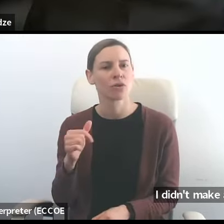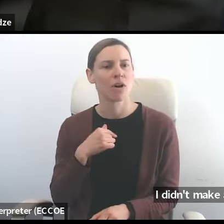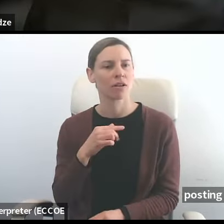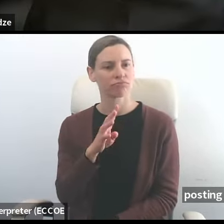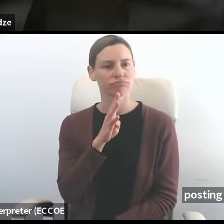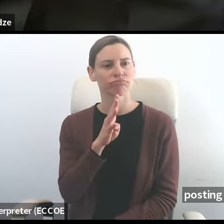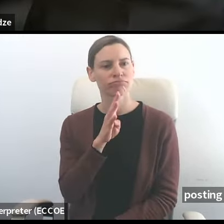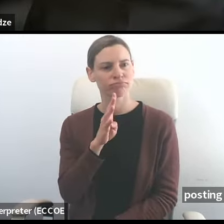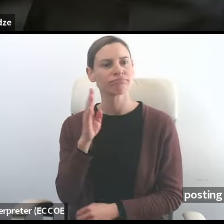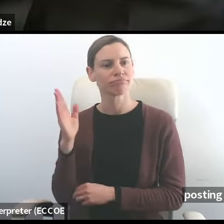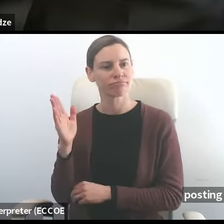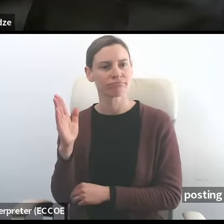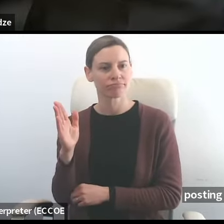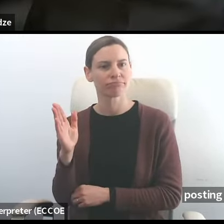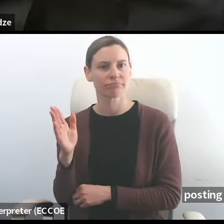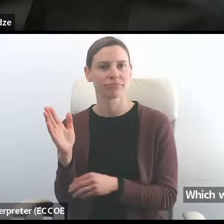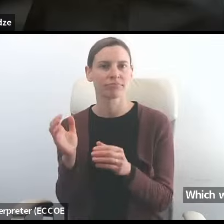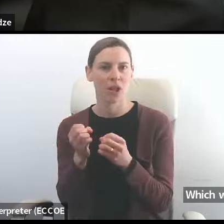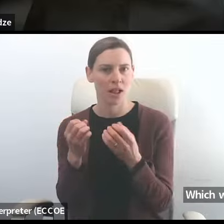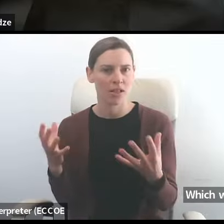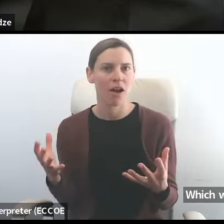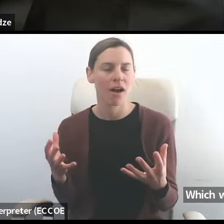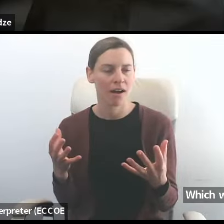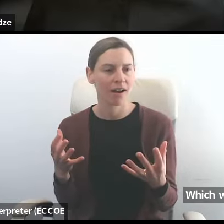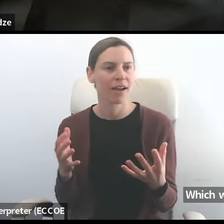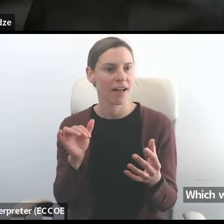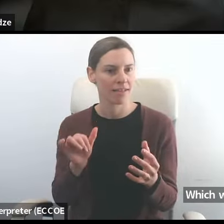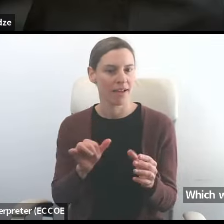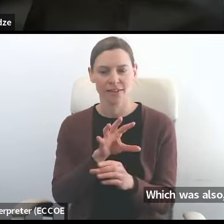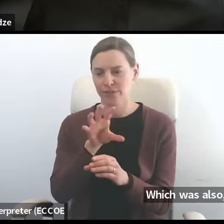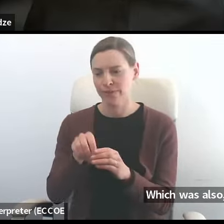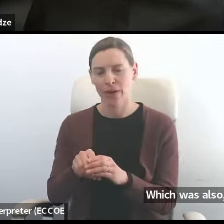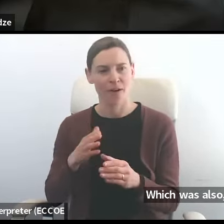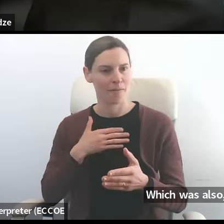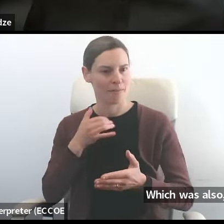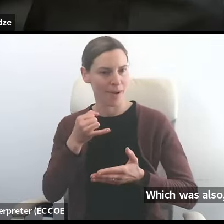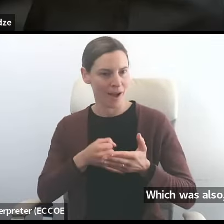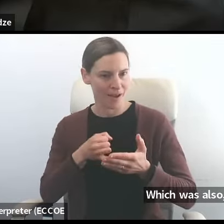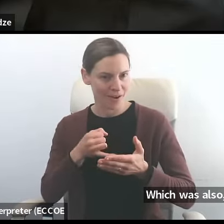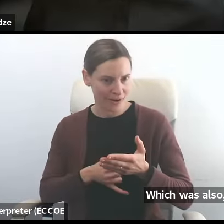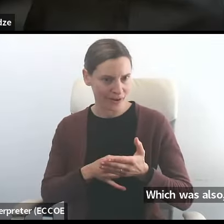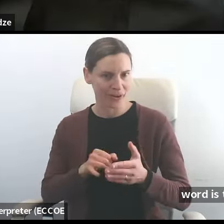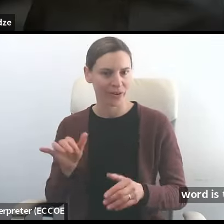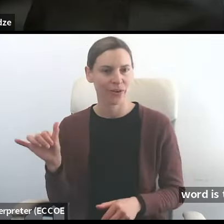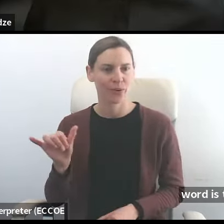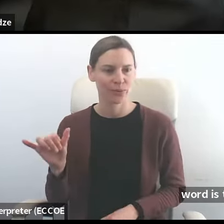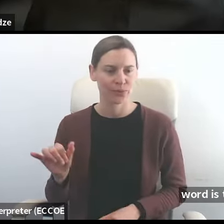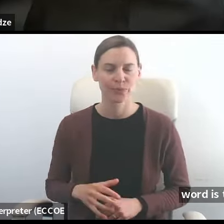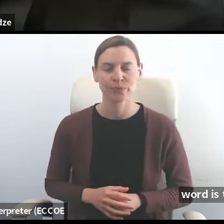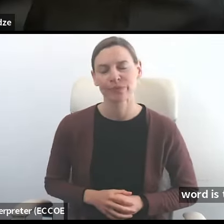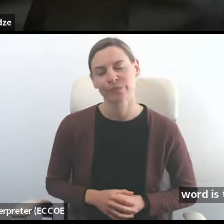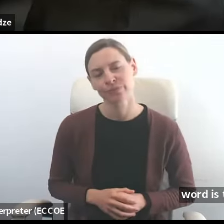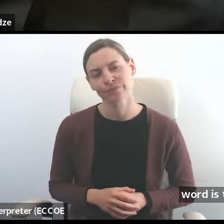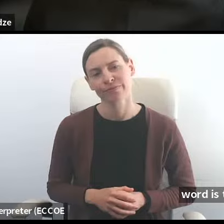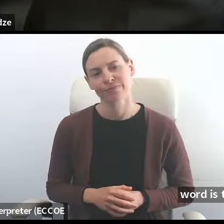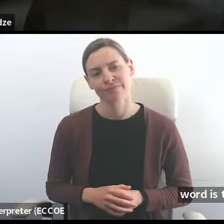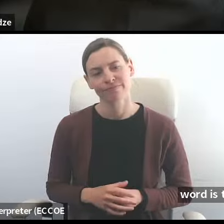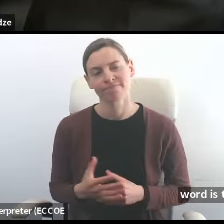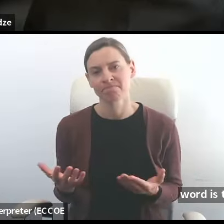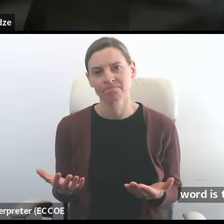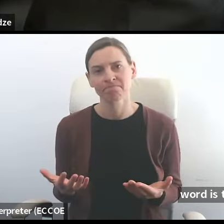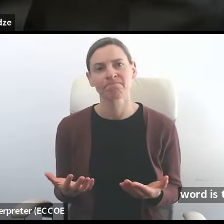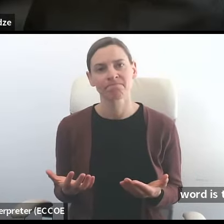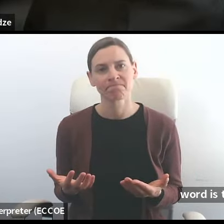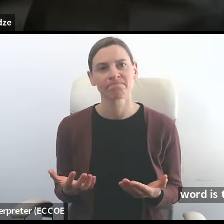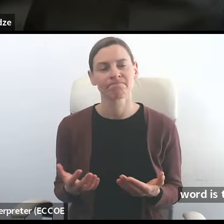as writing and the word is the part of my artistic practice, it was also part of my artistic practice. And yes, I told